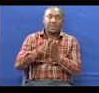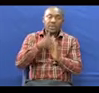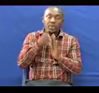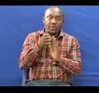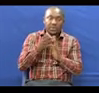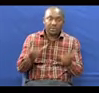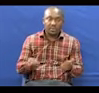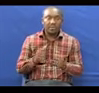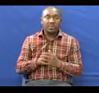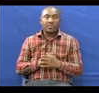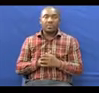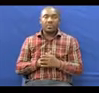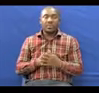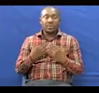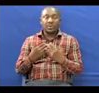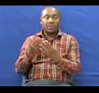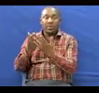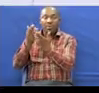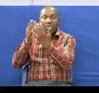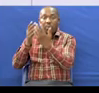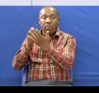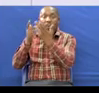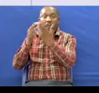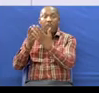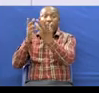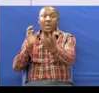the commons here we can use the population census.